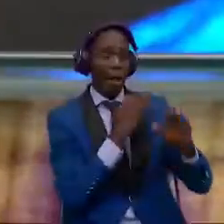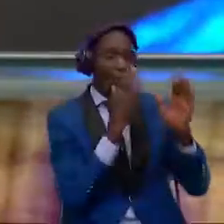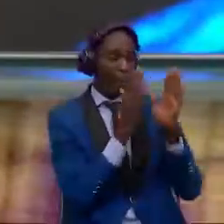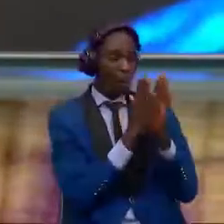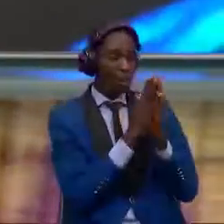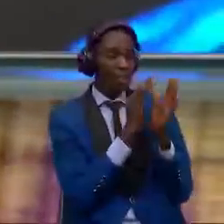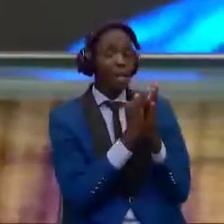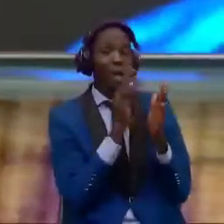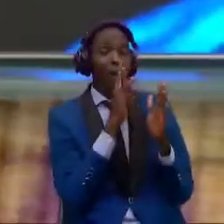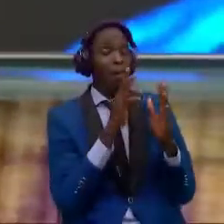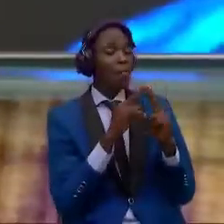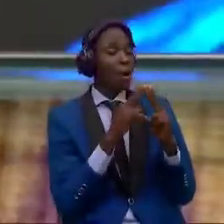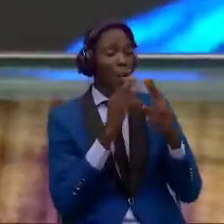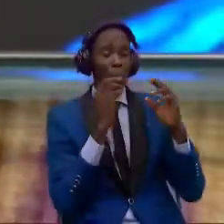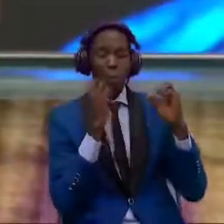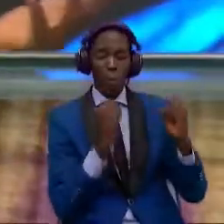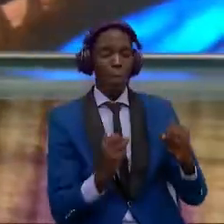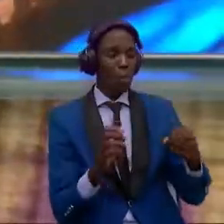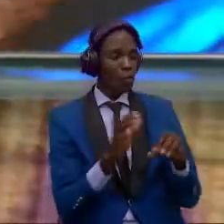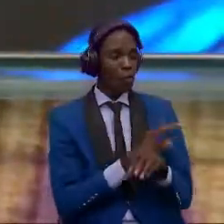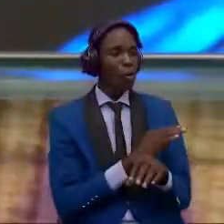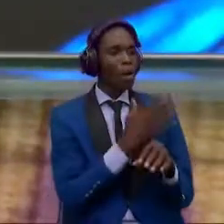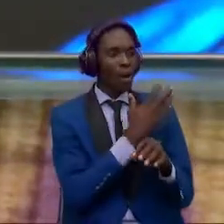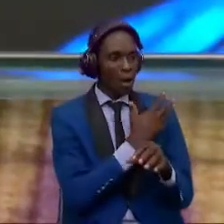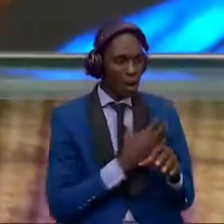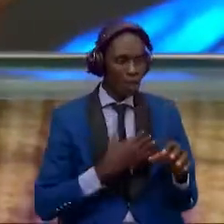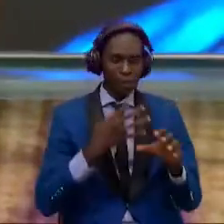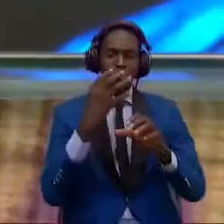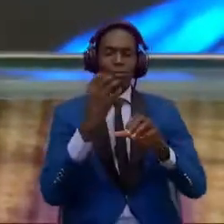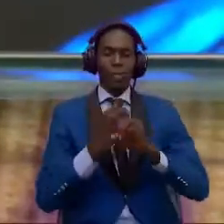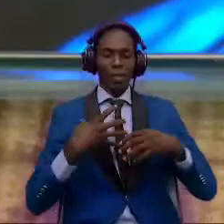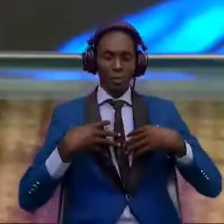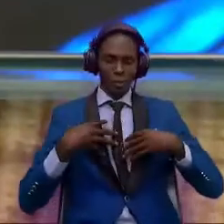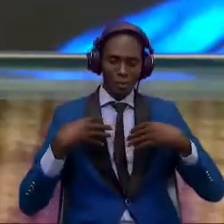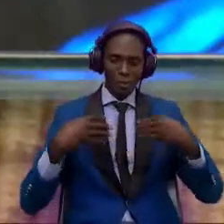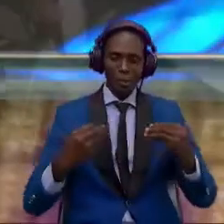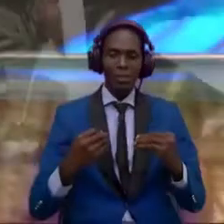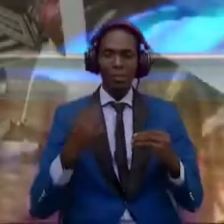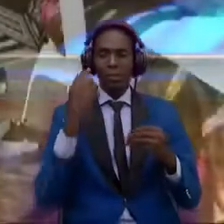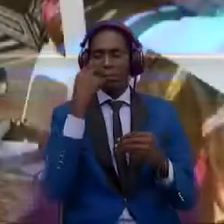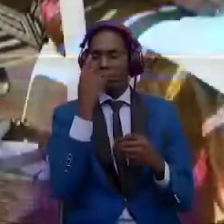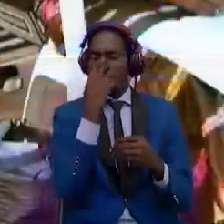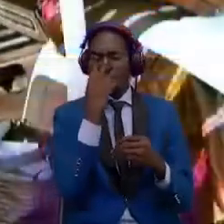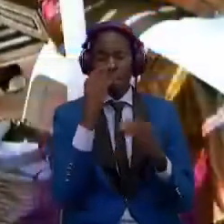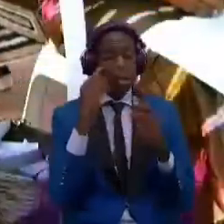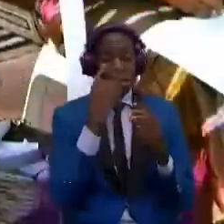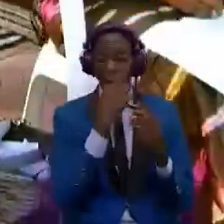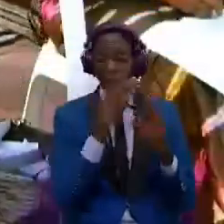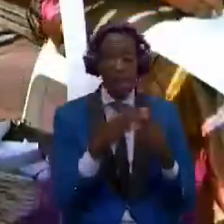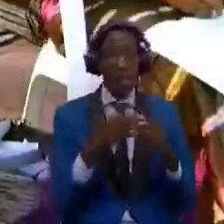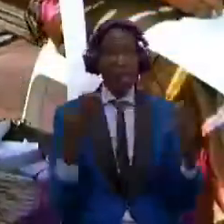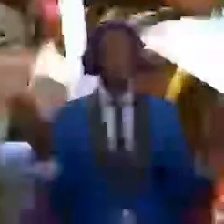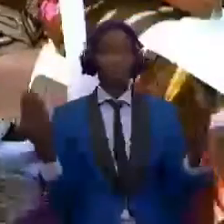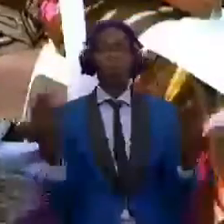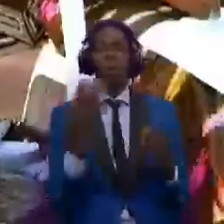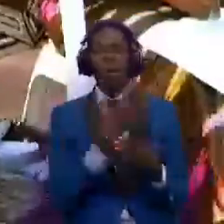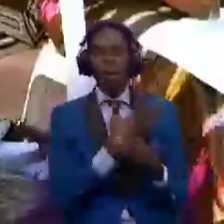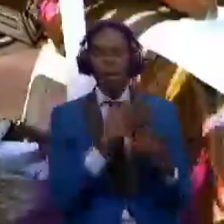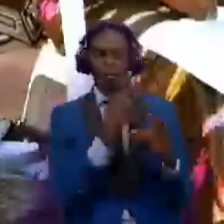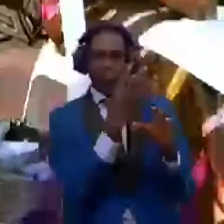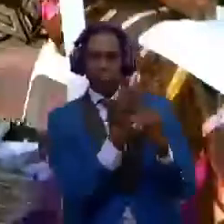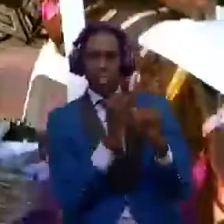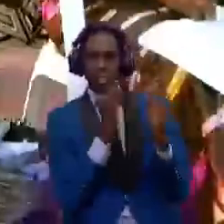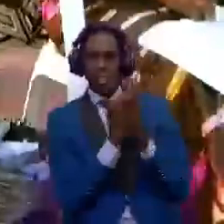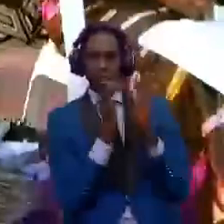so powerful, and then the sick are healed, blind eyes are open. They caught that prayer, and then they send